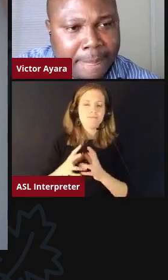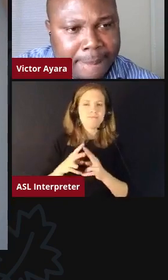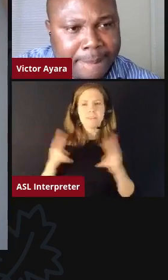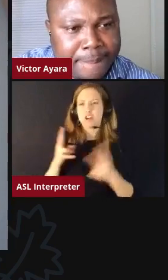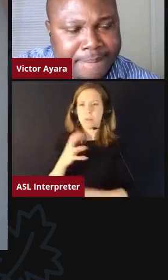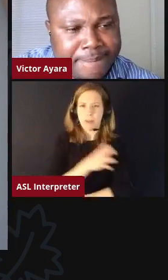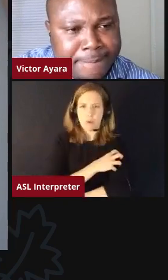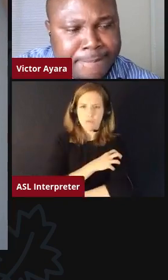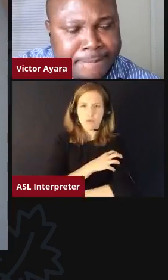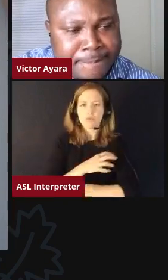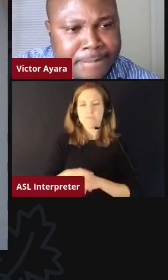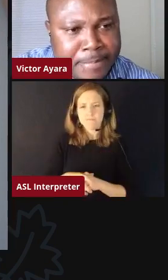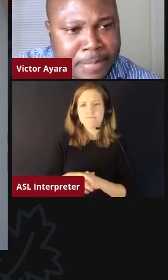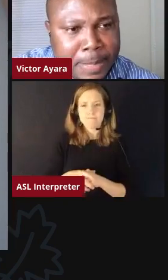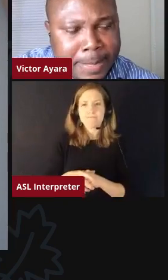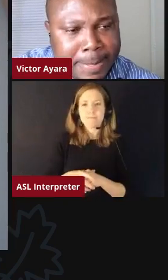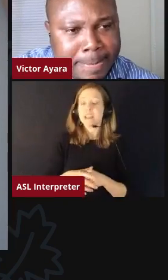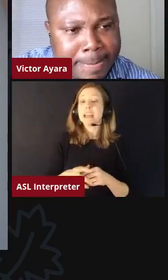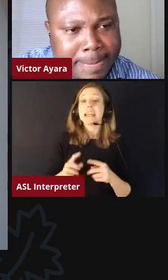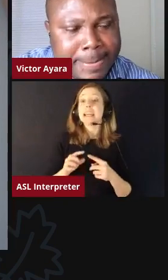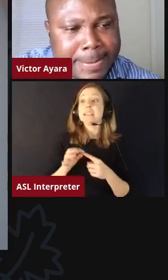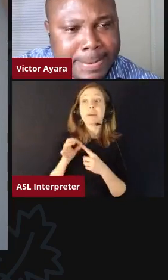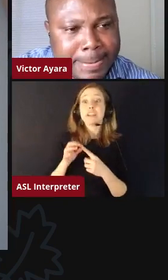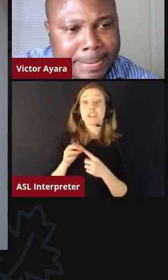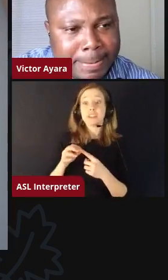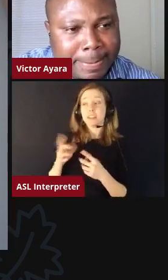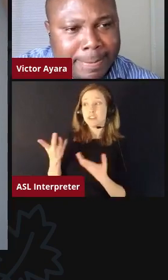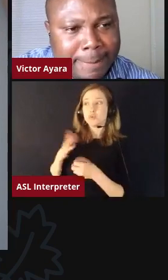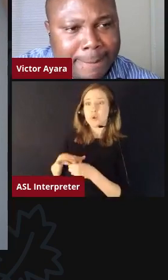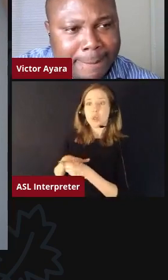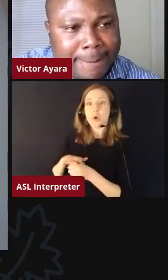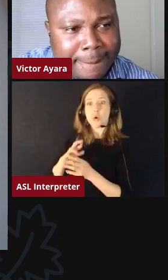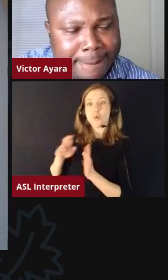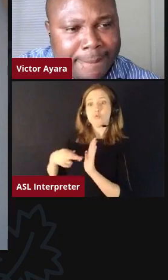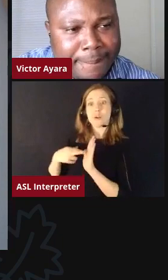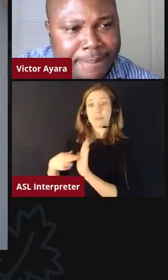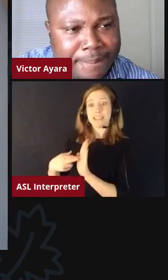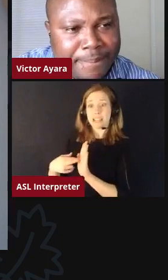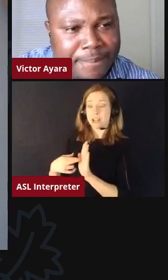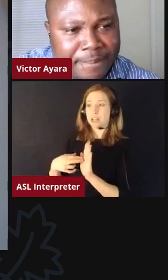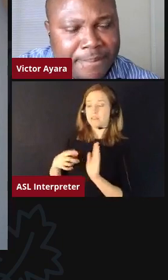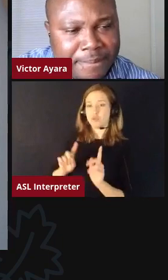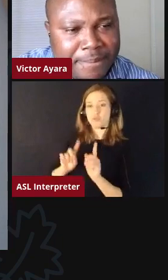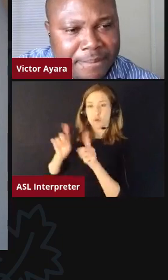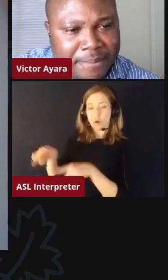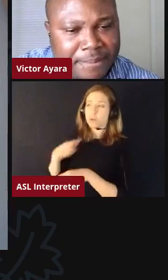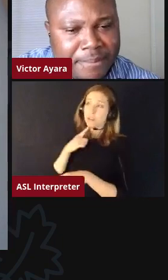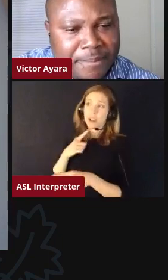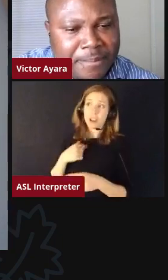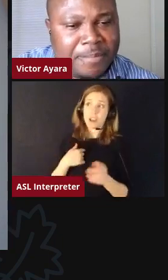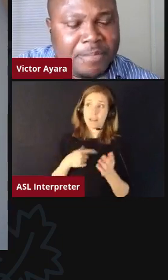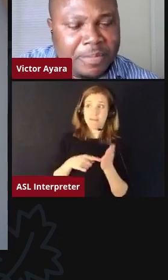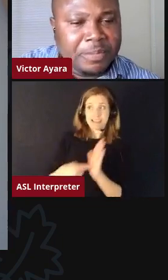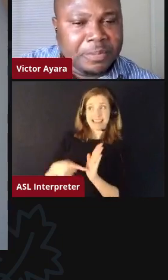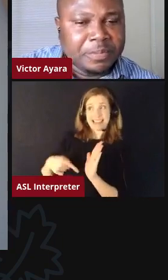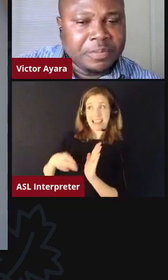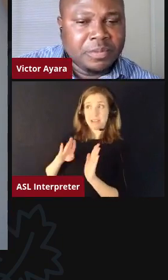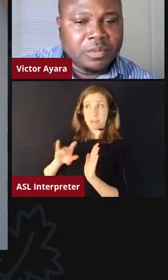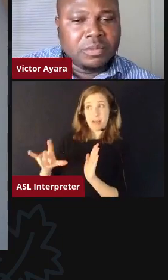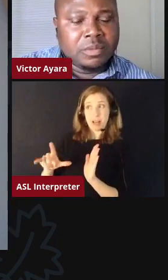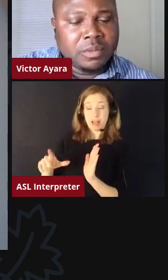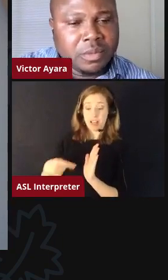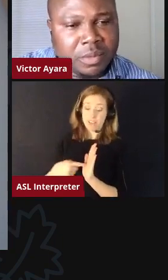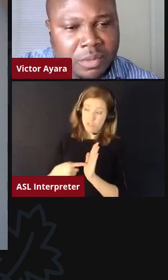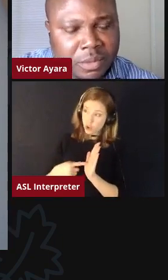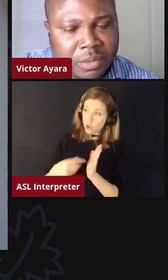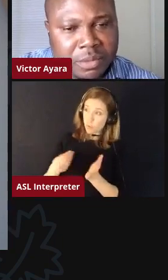well, when you fund this bill, we're going to screen 50 women in your community. And that's important. And everyone